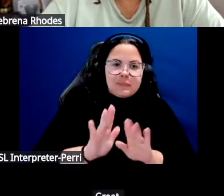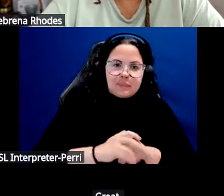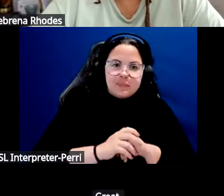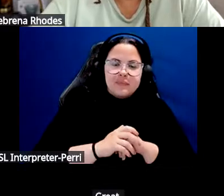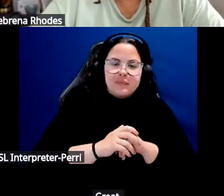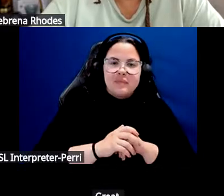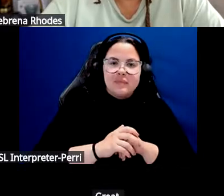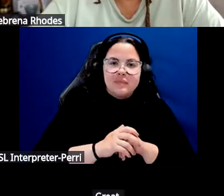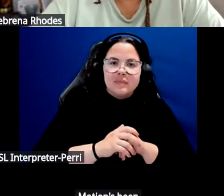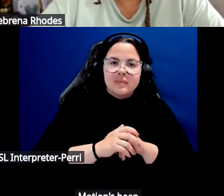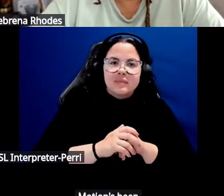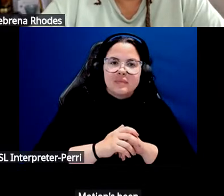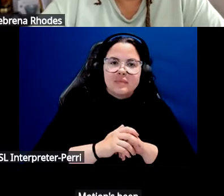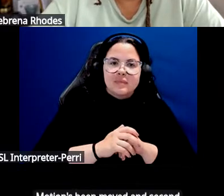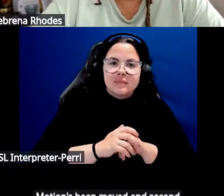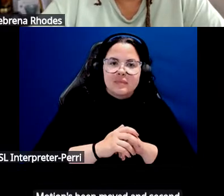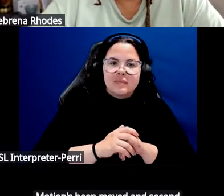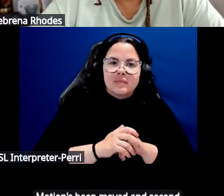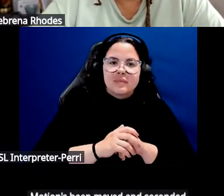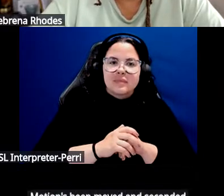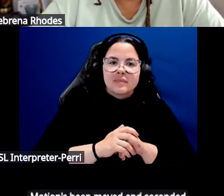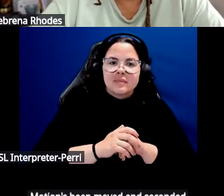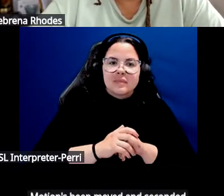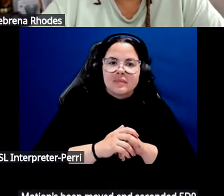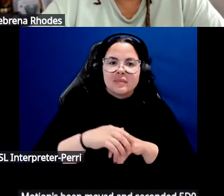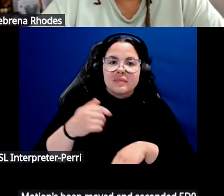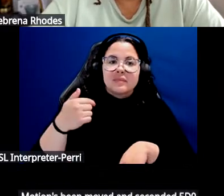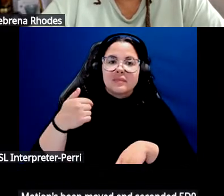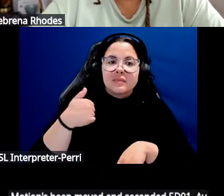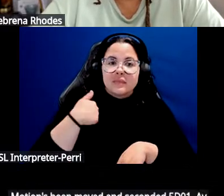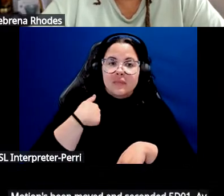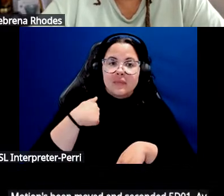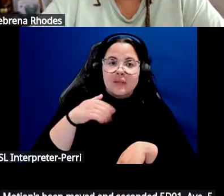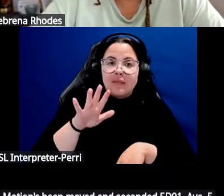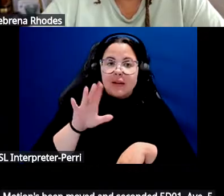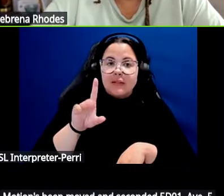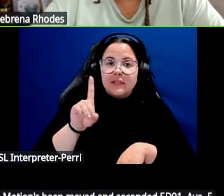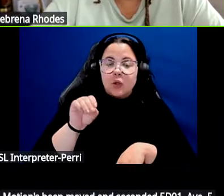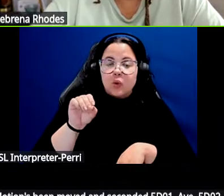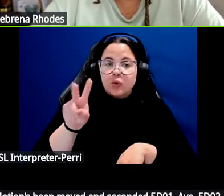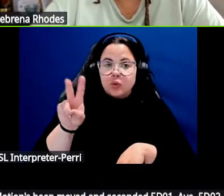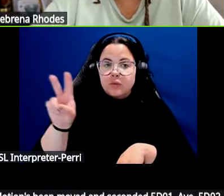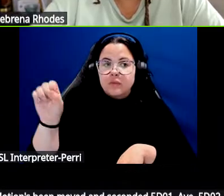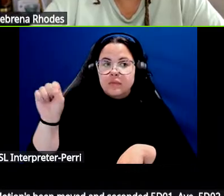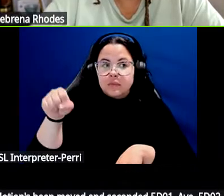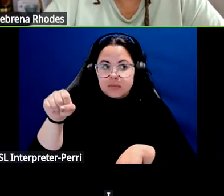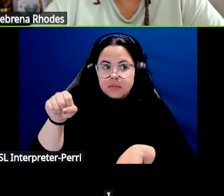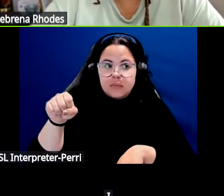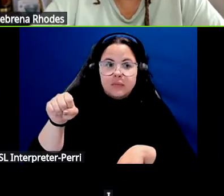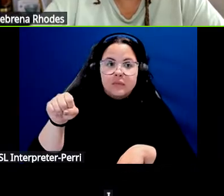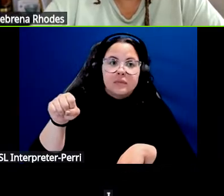been moved and seconded. 5D01, aye. 5D02, Aye.